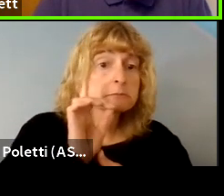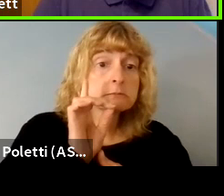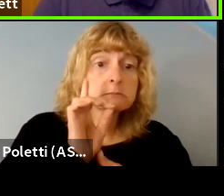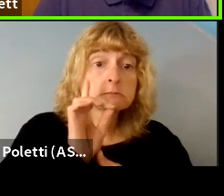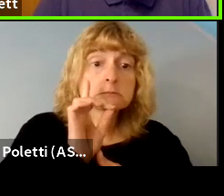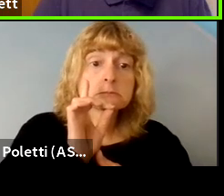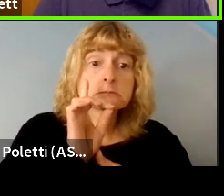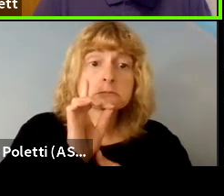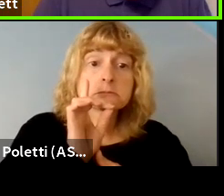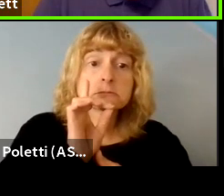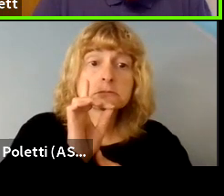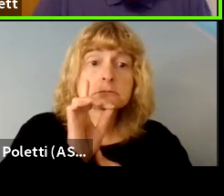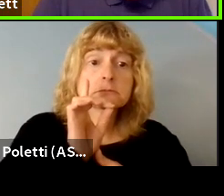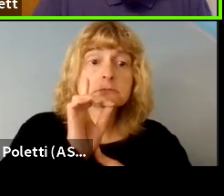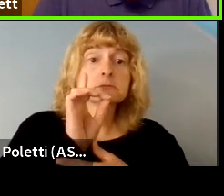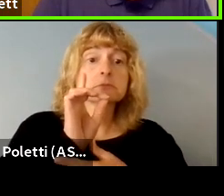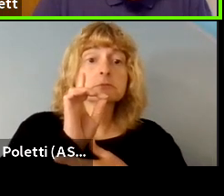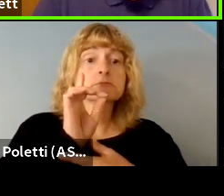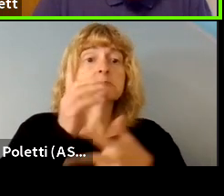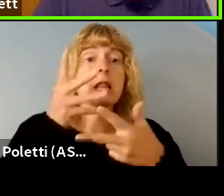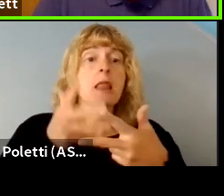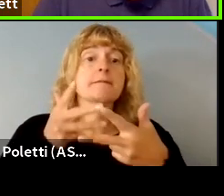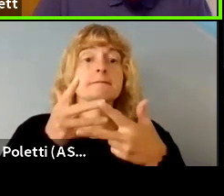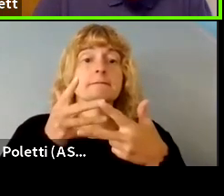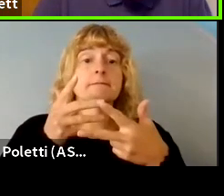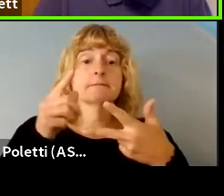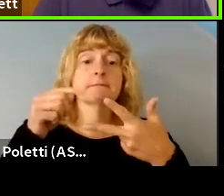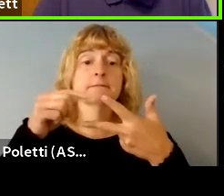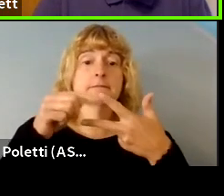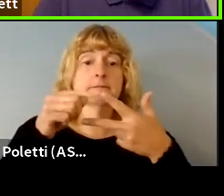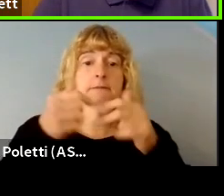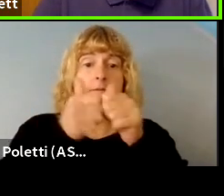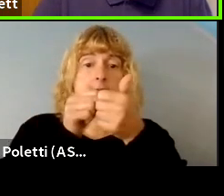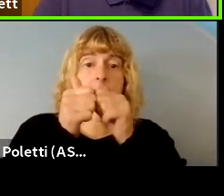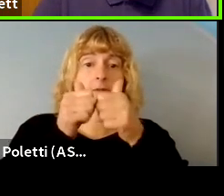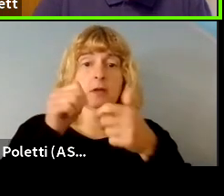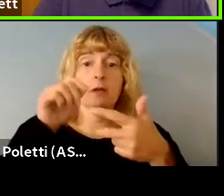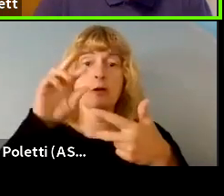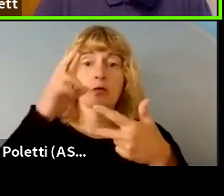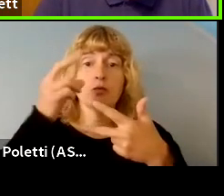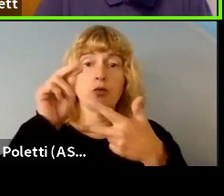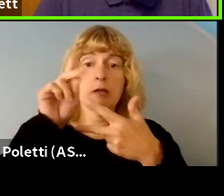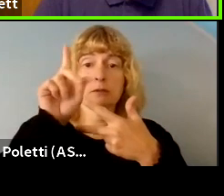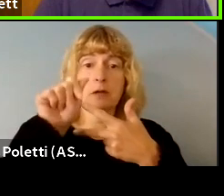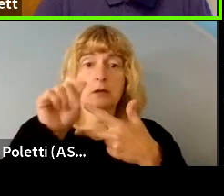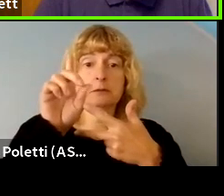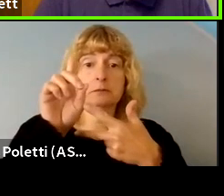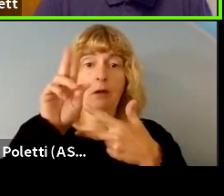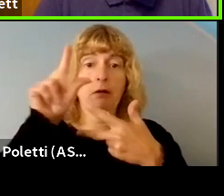That leaves a runoff between Rhonda and Doug.